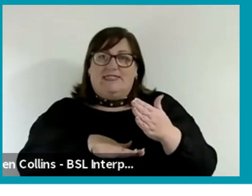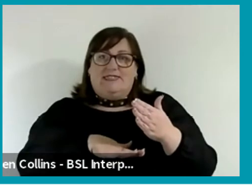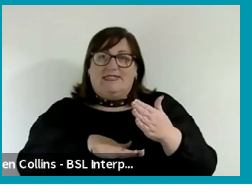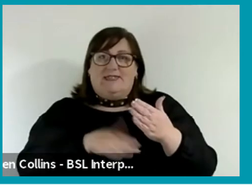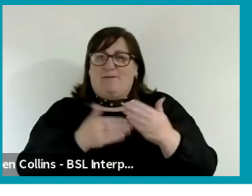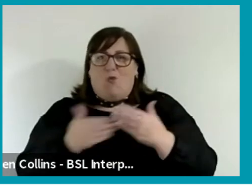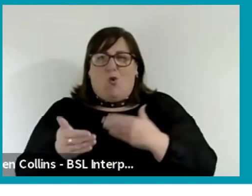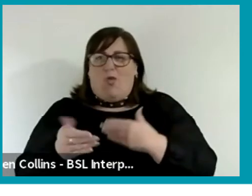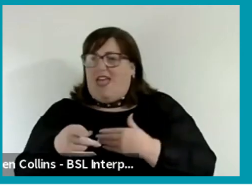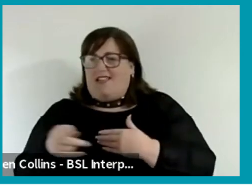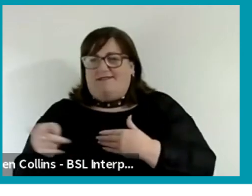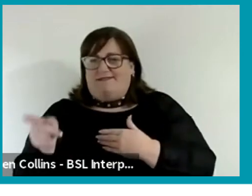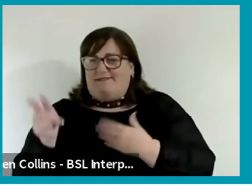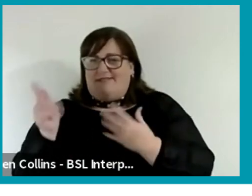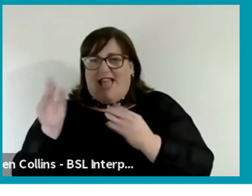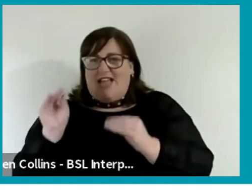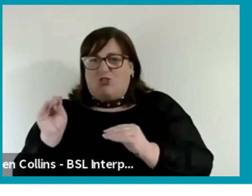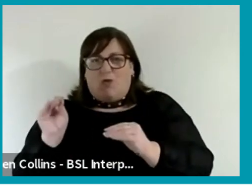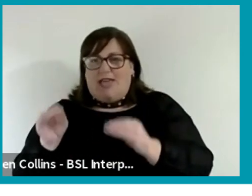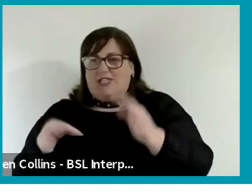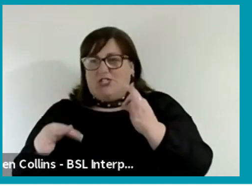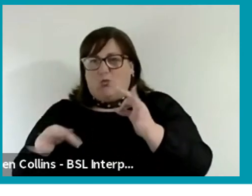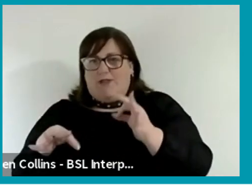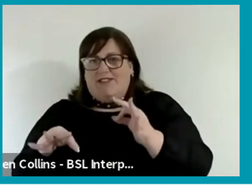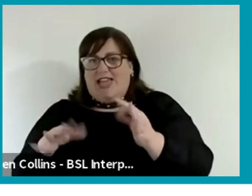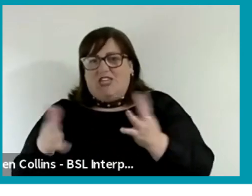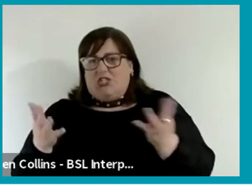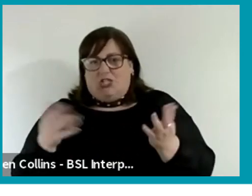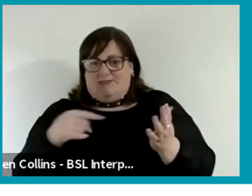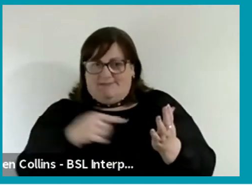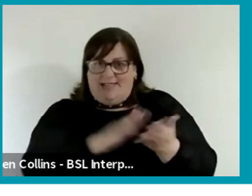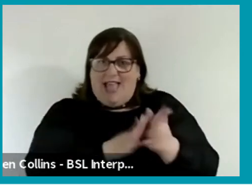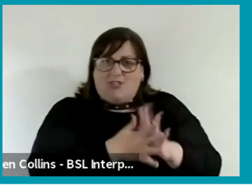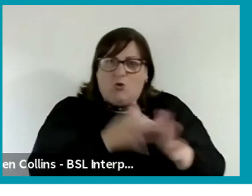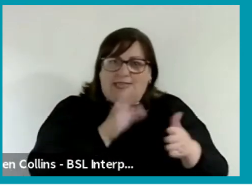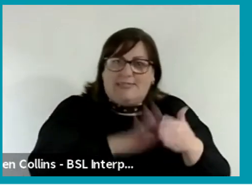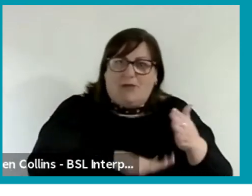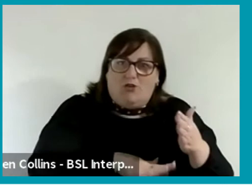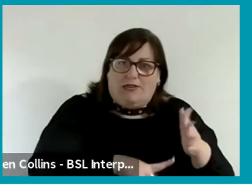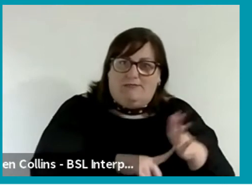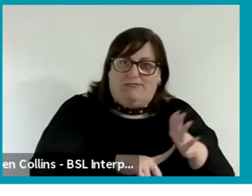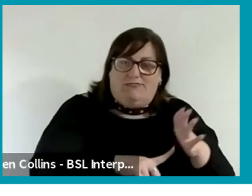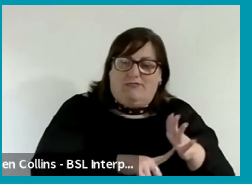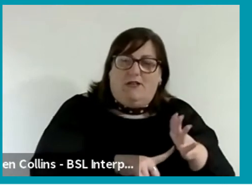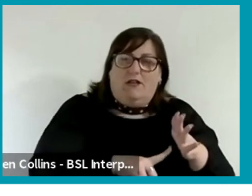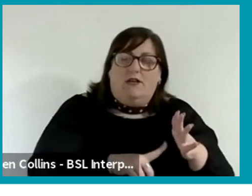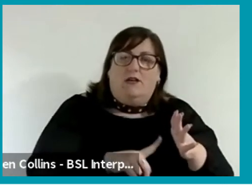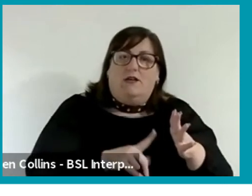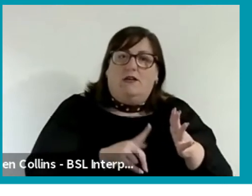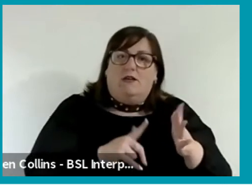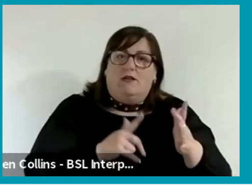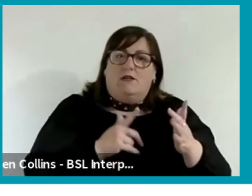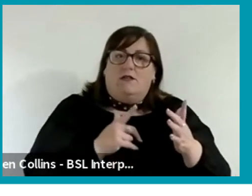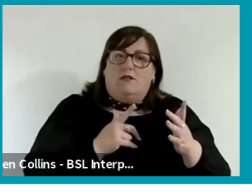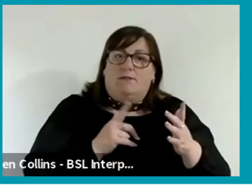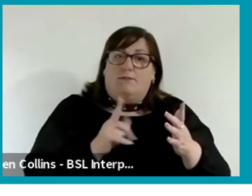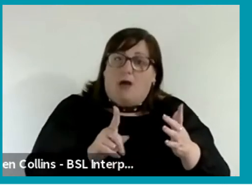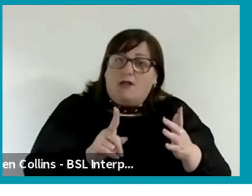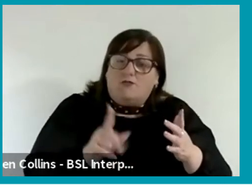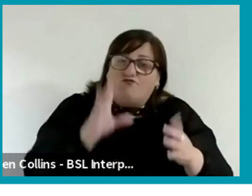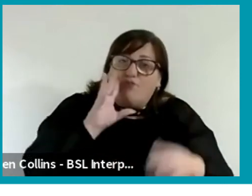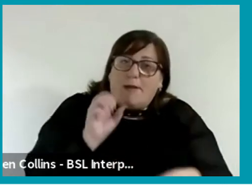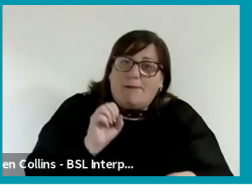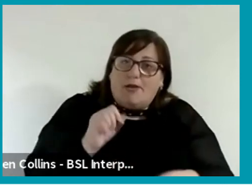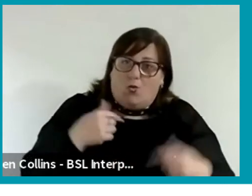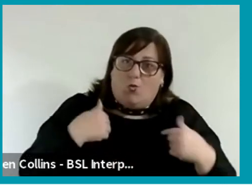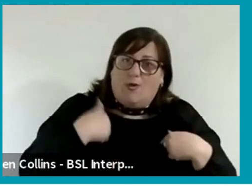formal skills. However, looking for it is one thing. We can also teach you certain things so